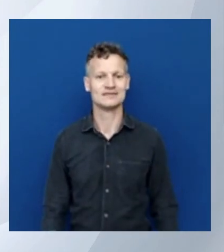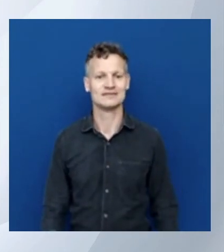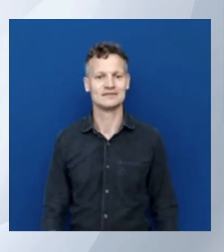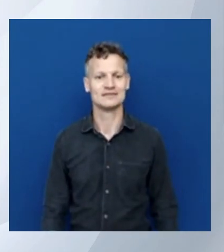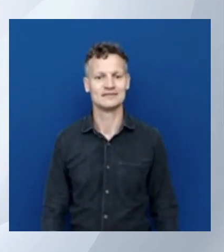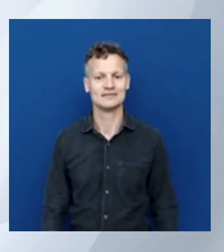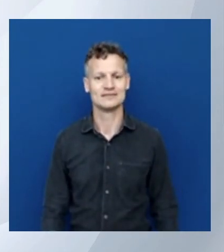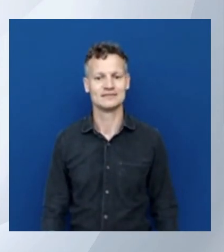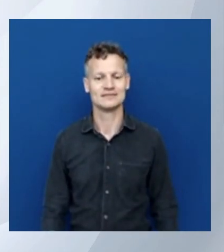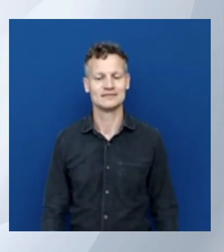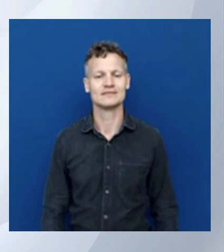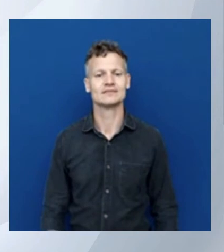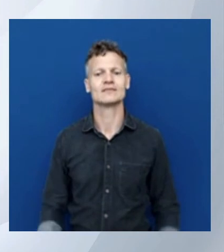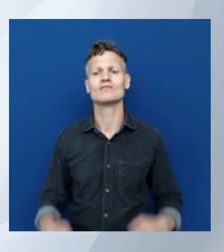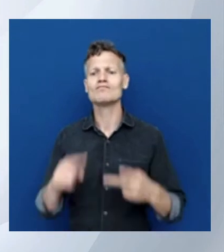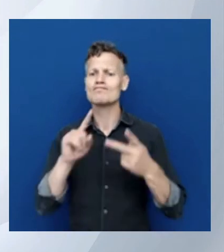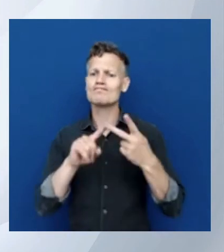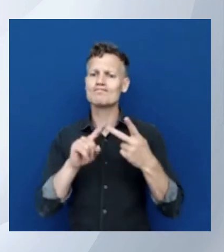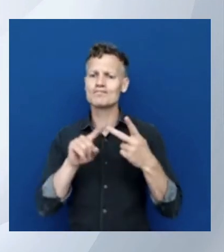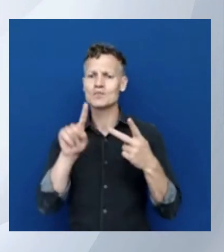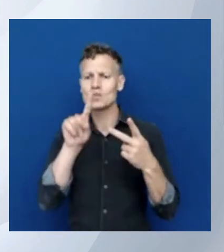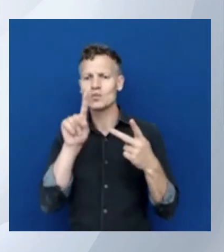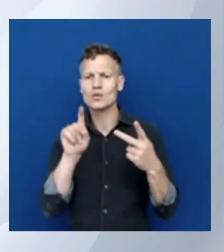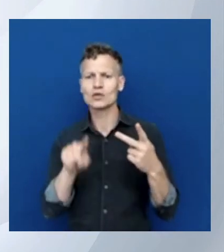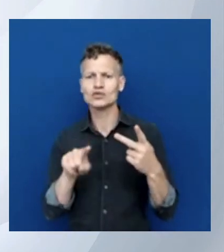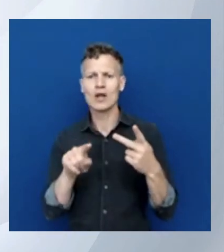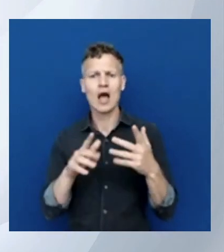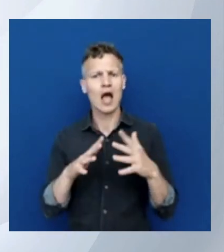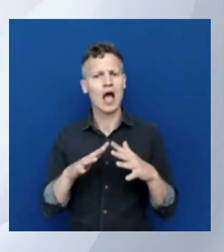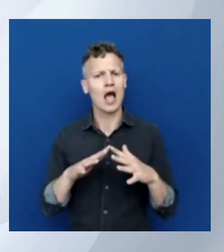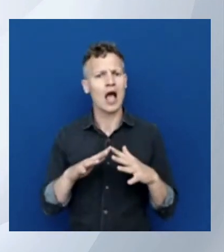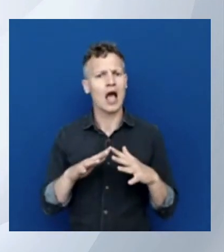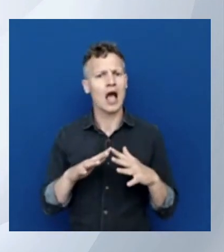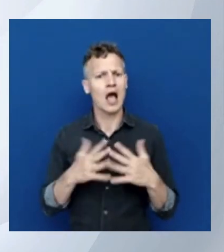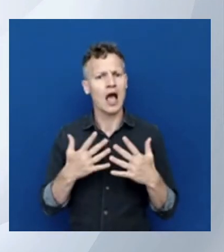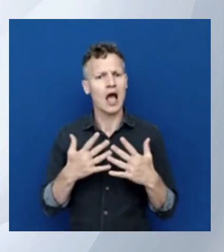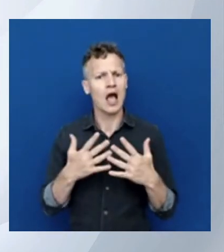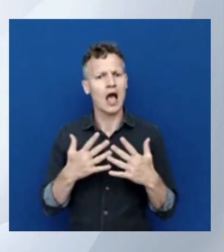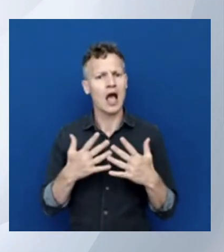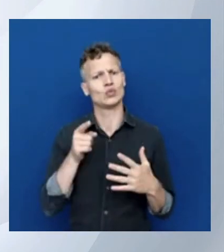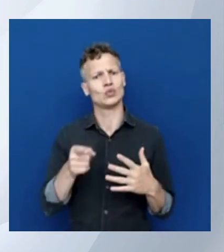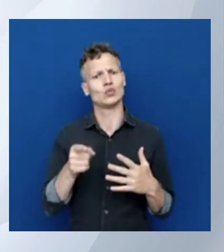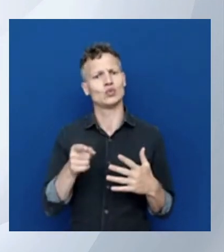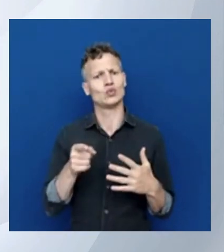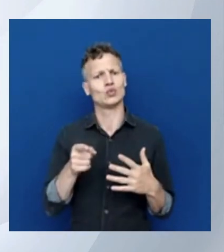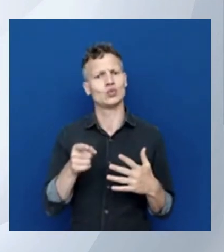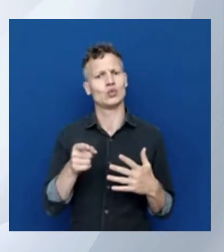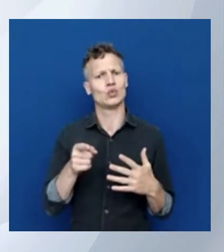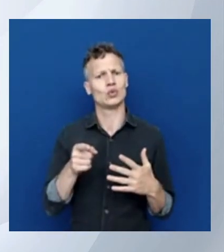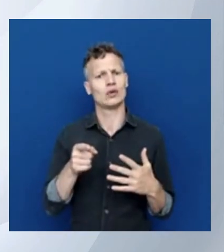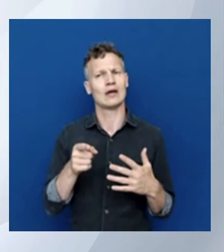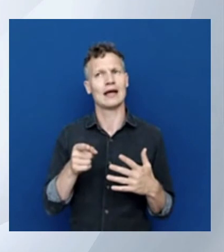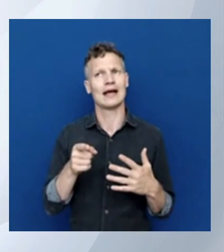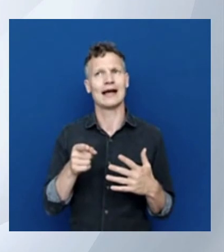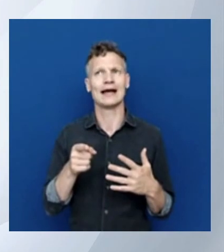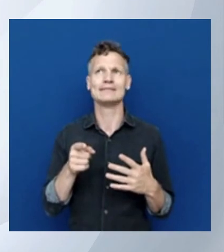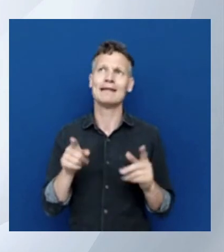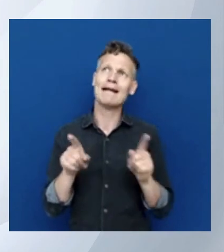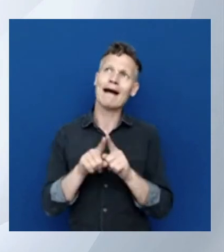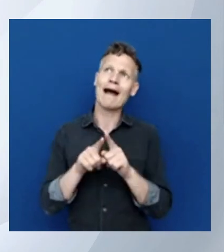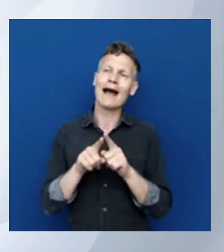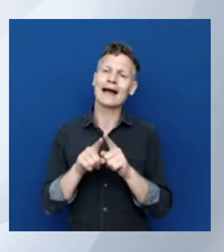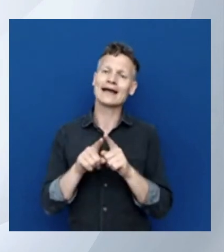Another question which came in is, how can you convince a stakeholder that accessibility is important?